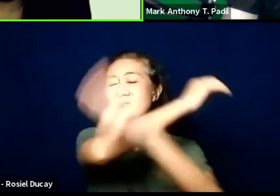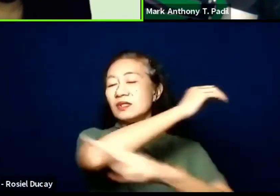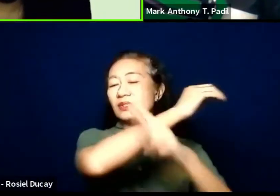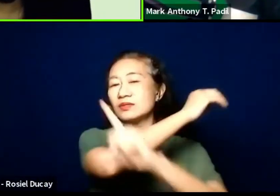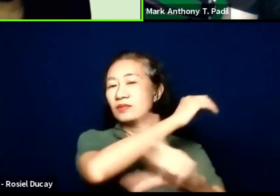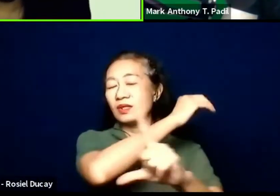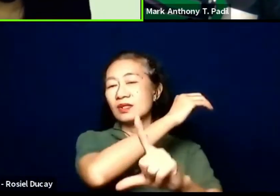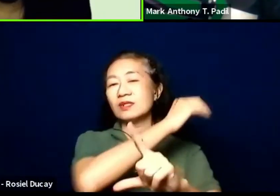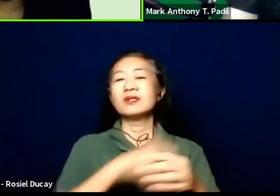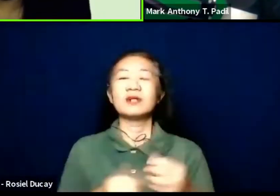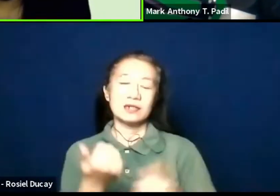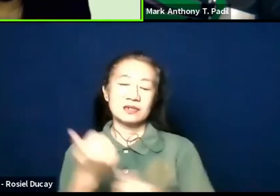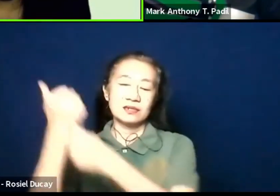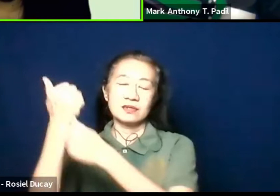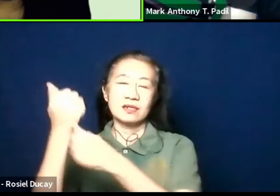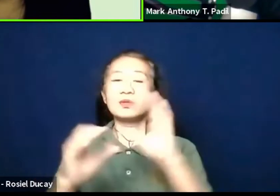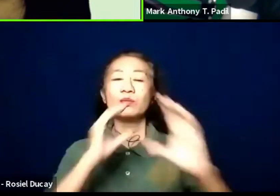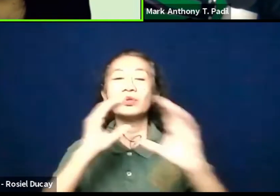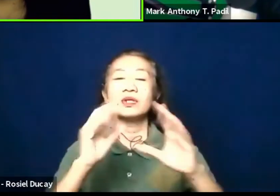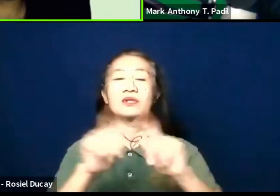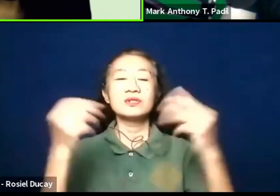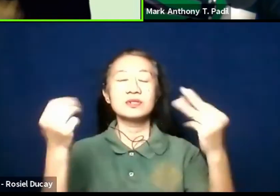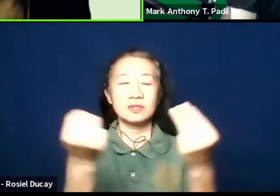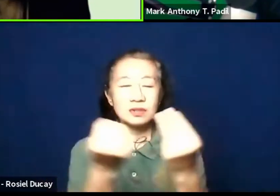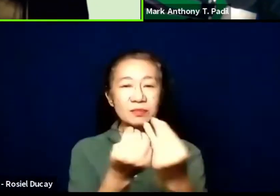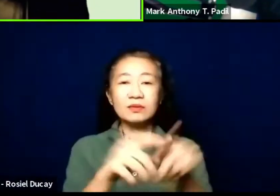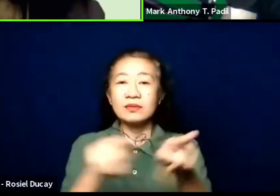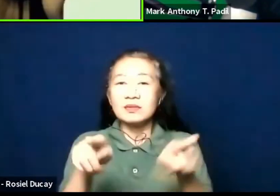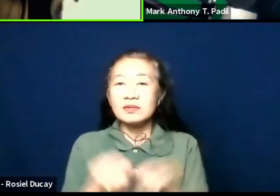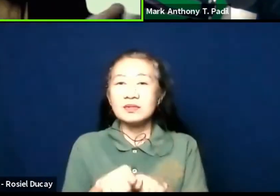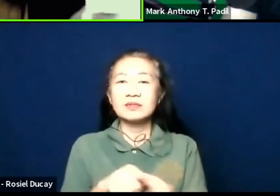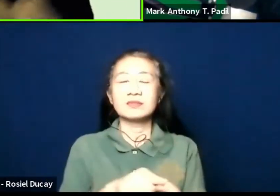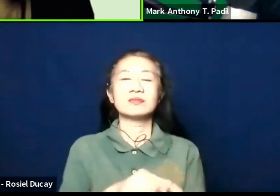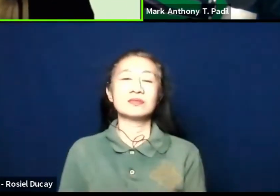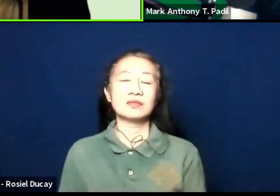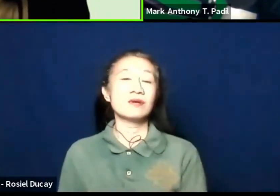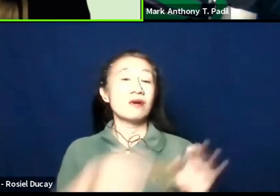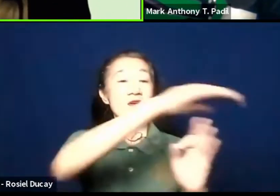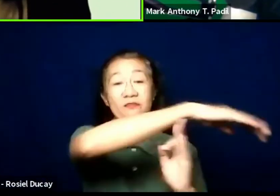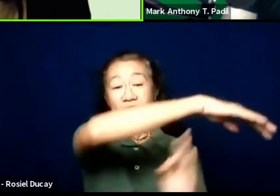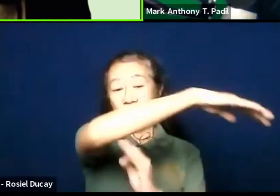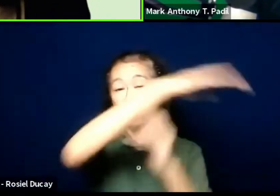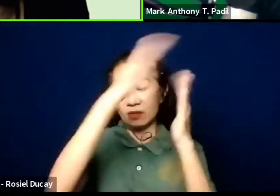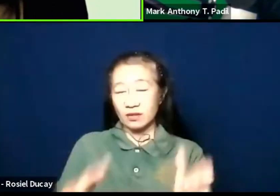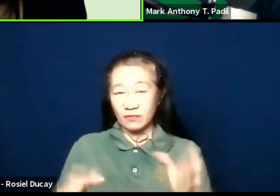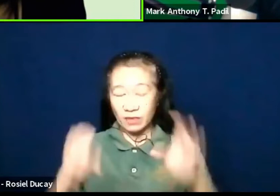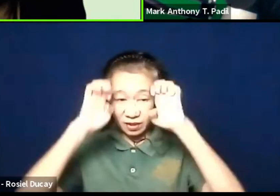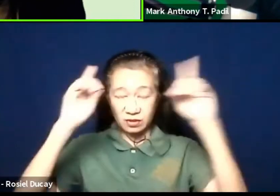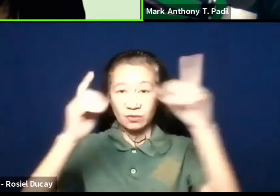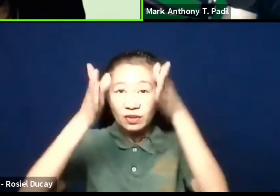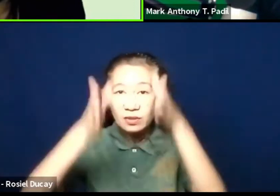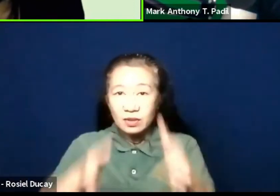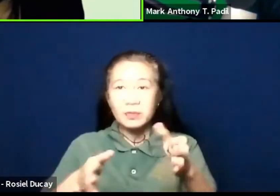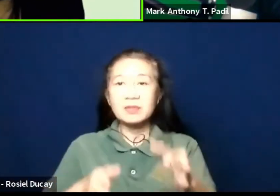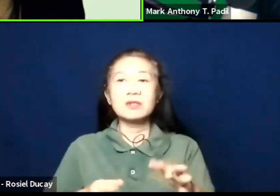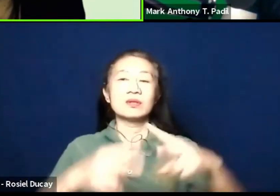Emergency Assistance Communications Team. He is also the founder and an educator in the